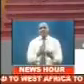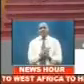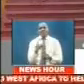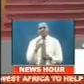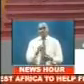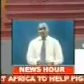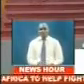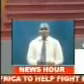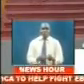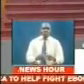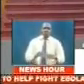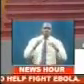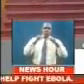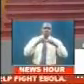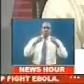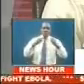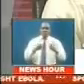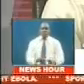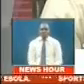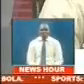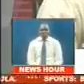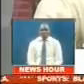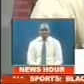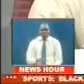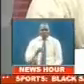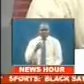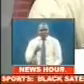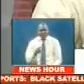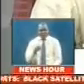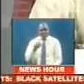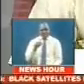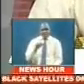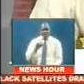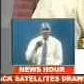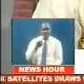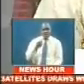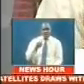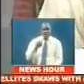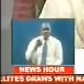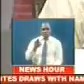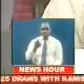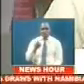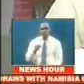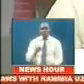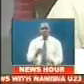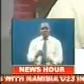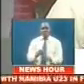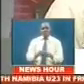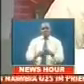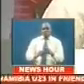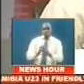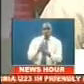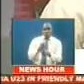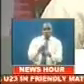us and put the country to macroeconomic stability and growth. Right, but the IMF bailout will surely come with some conditions